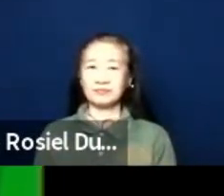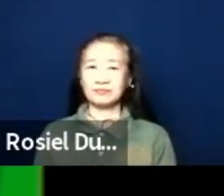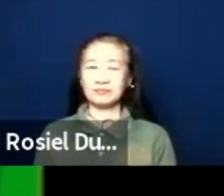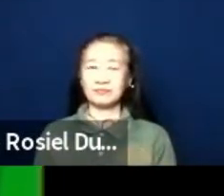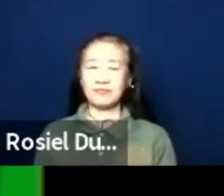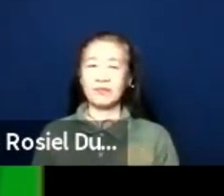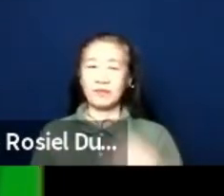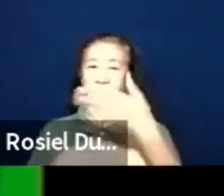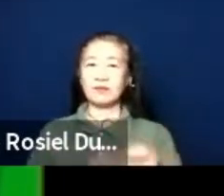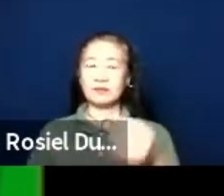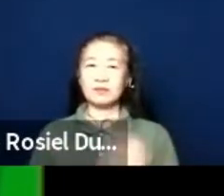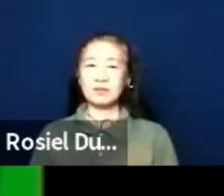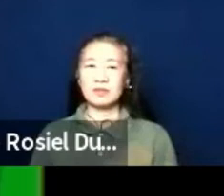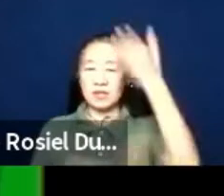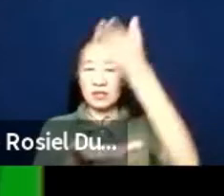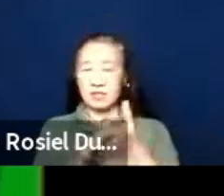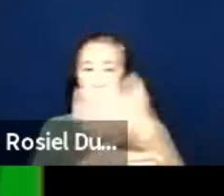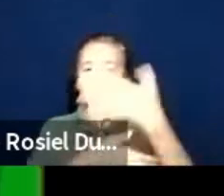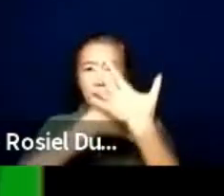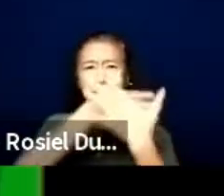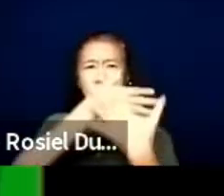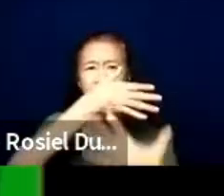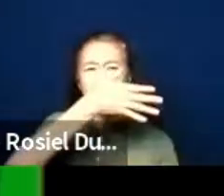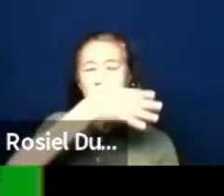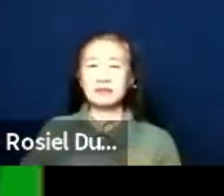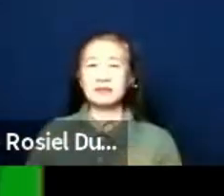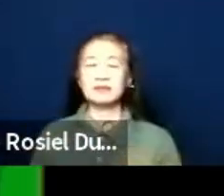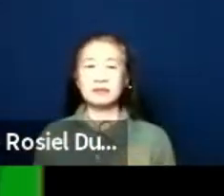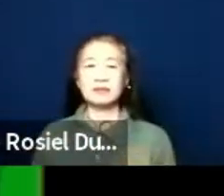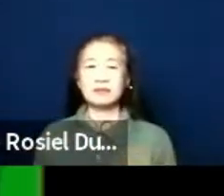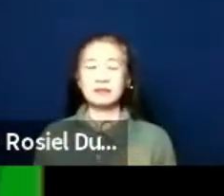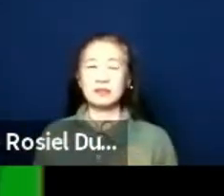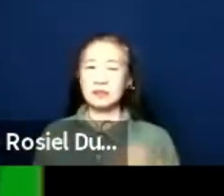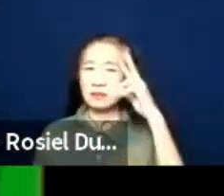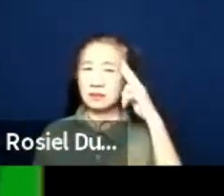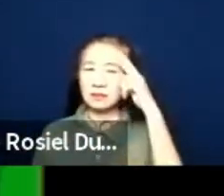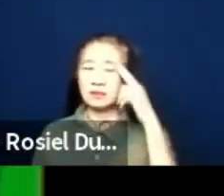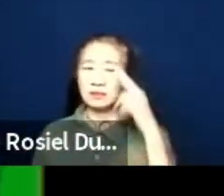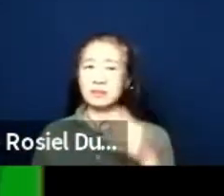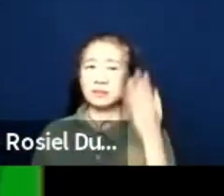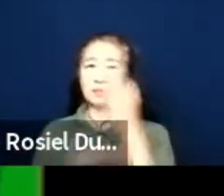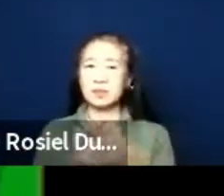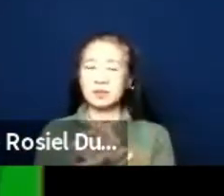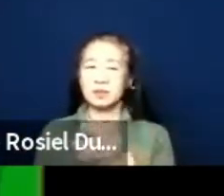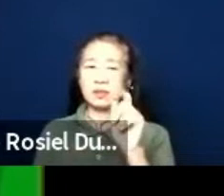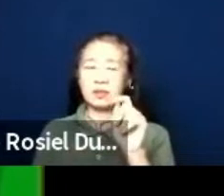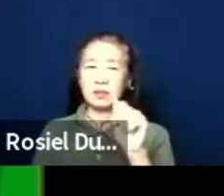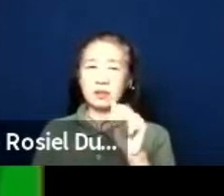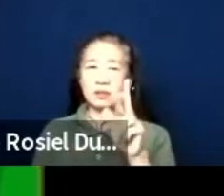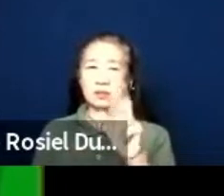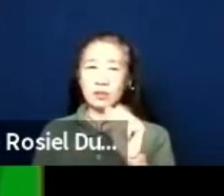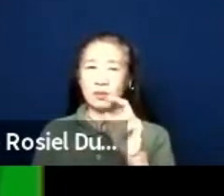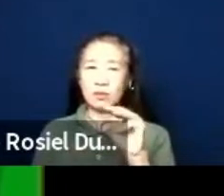Next one, the stop the bleed. Okay, the top cause of preventable death in trauma is bleeding.